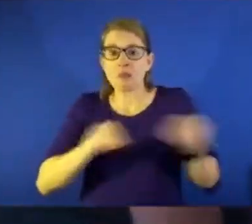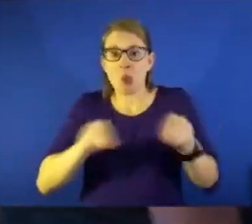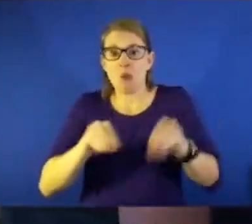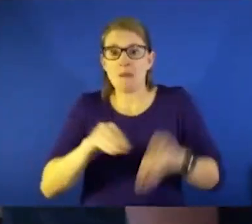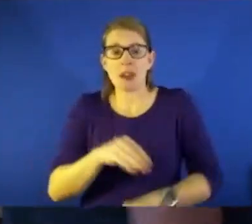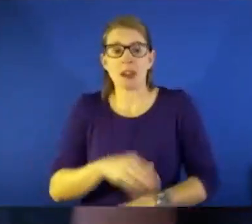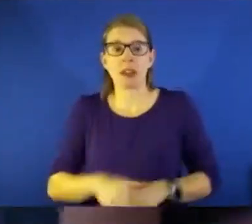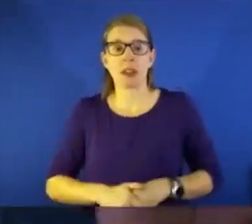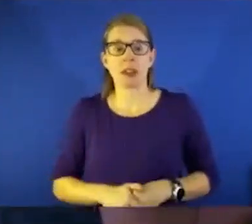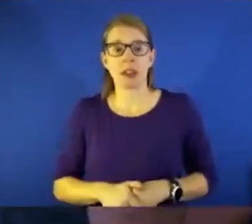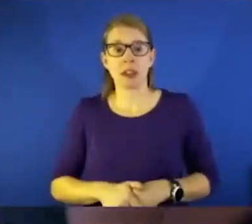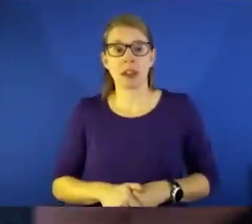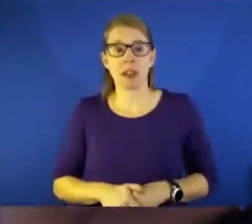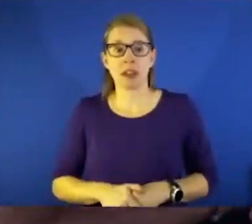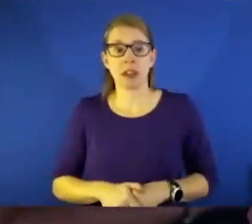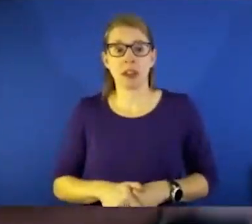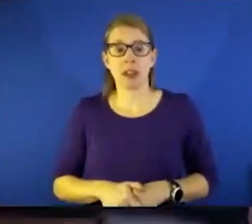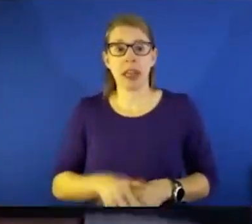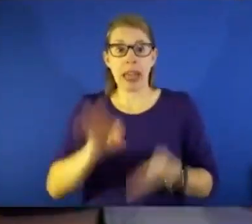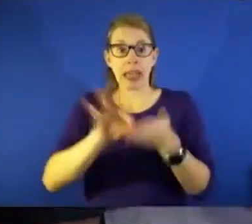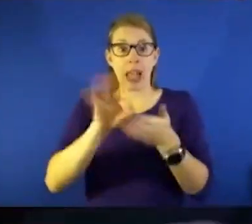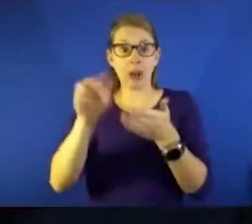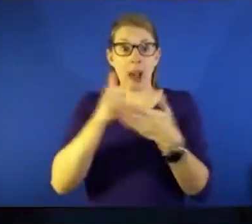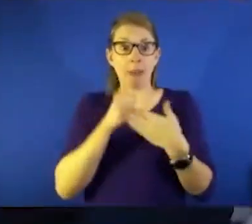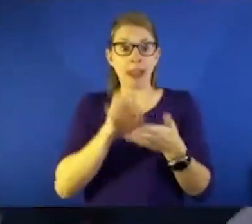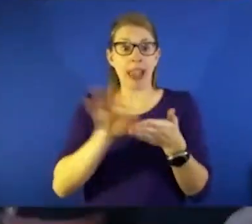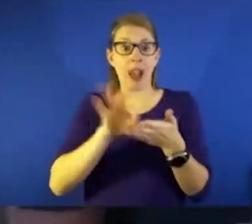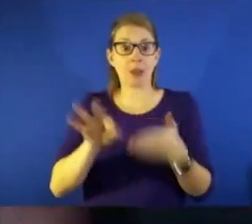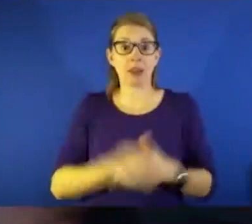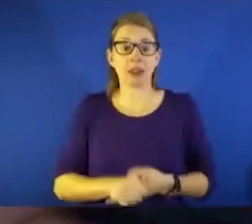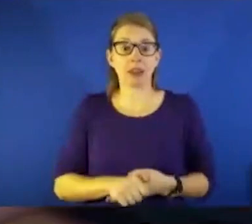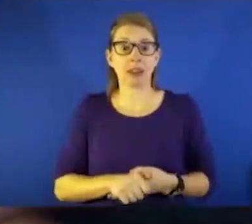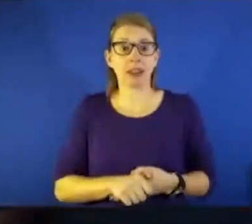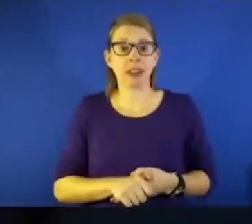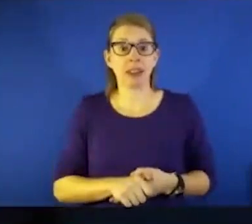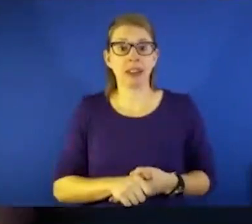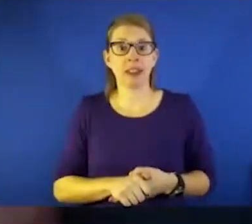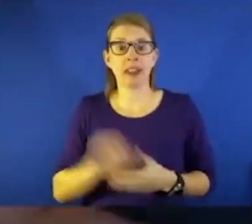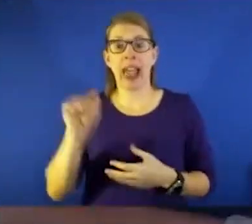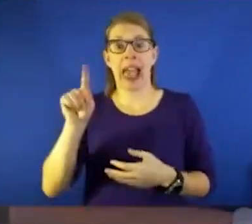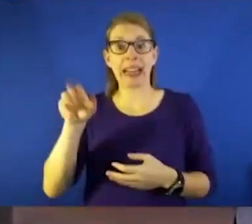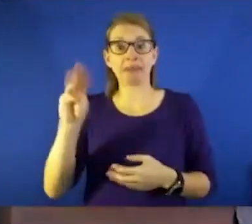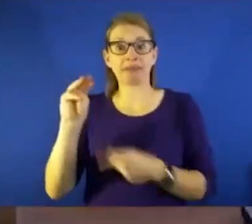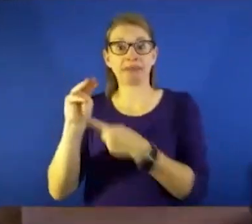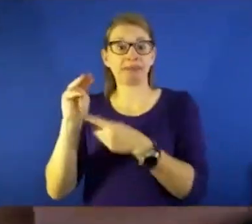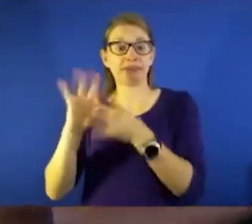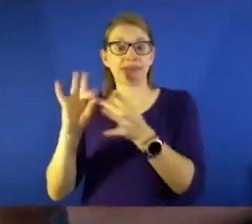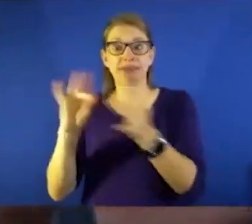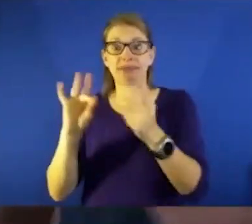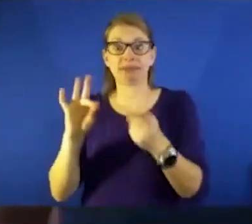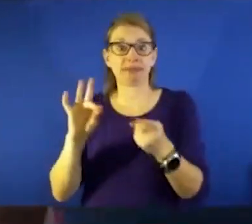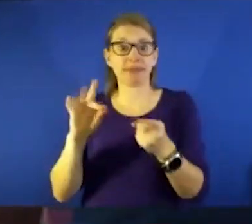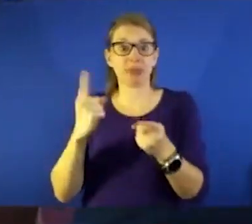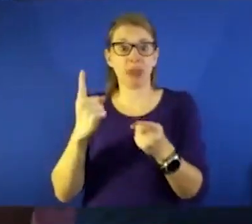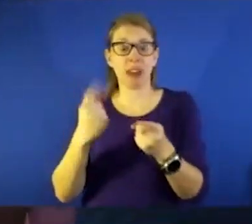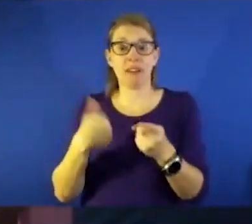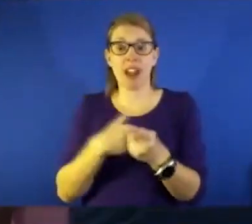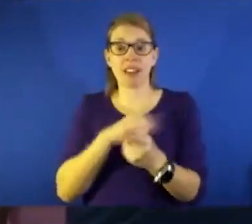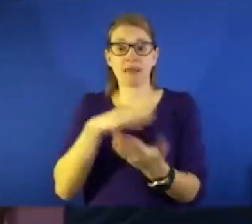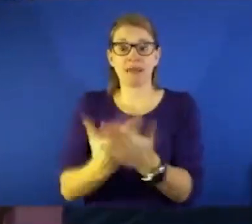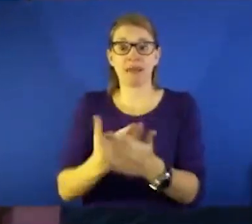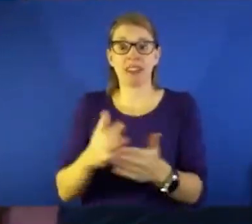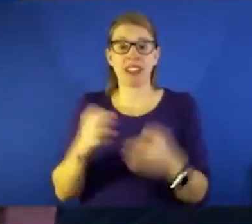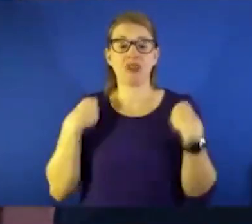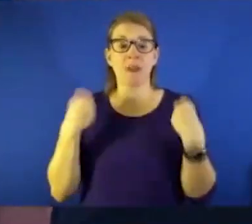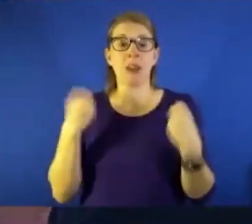you gym guys today. help me I- count? And Adam, Okay, I let's did count go to to the You did gym. go to the gym. Well, at least one of us I made did it to the lunge, gym. I did all sorts of work in the gym